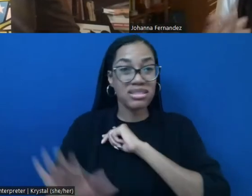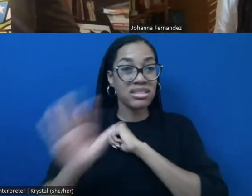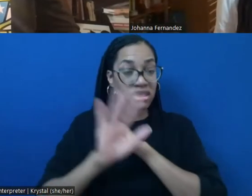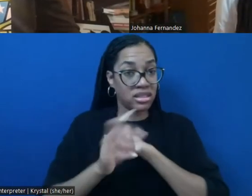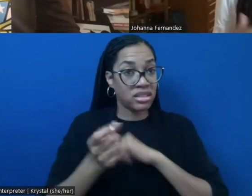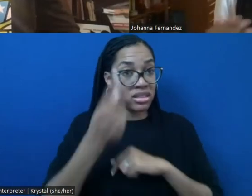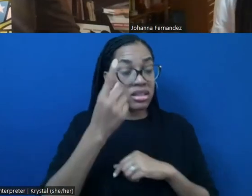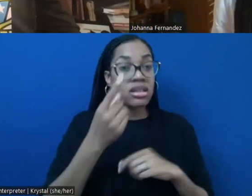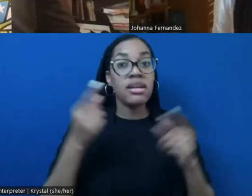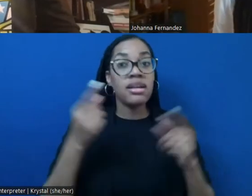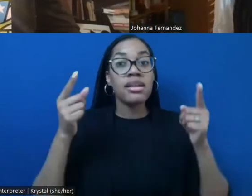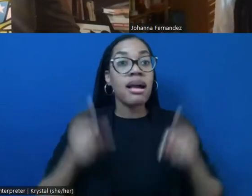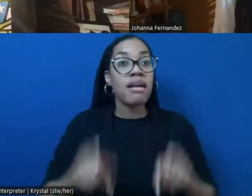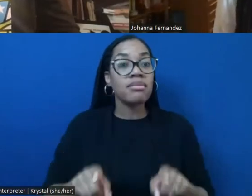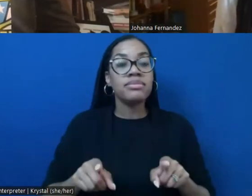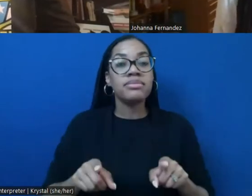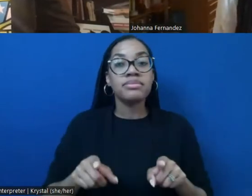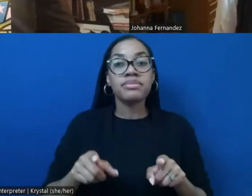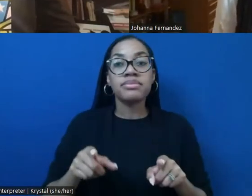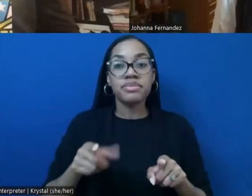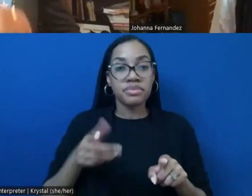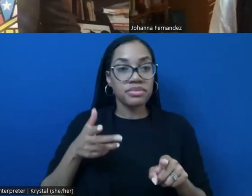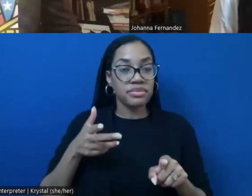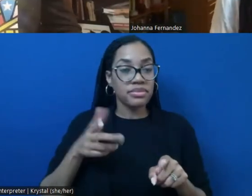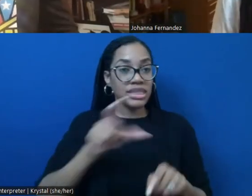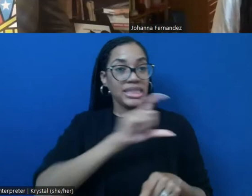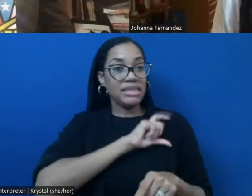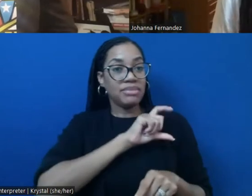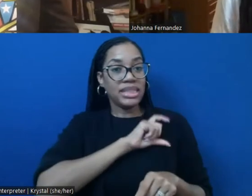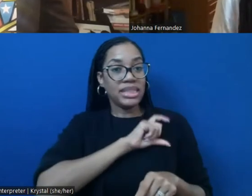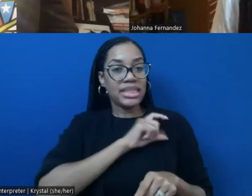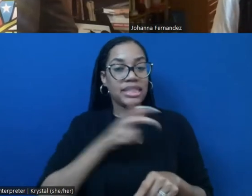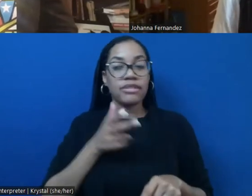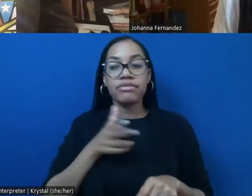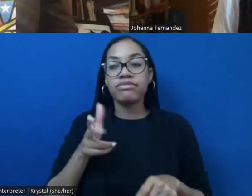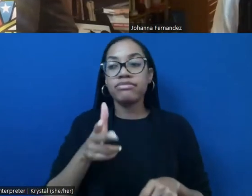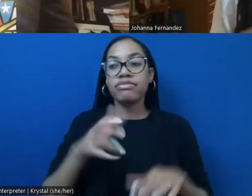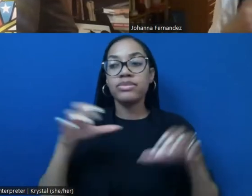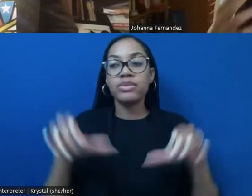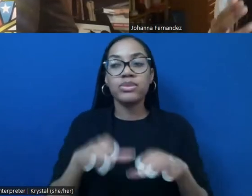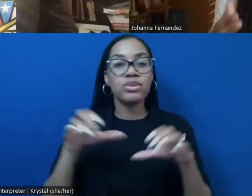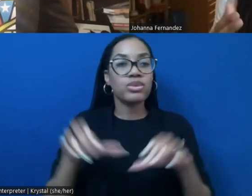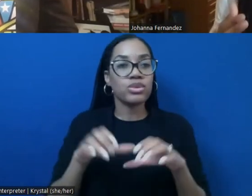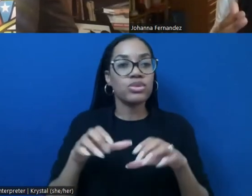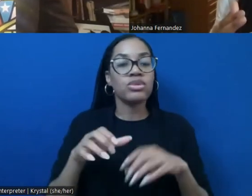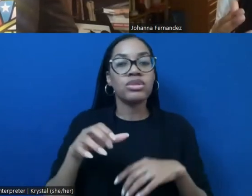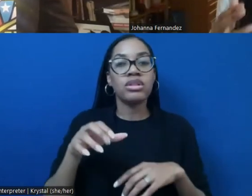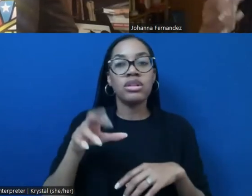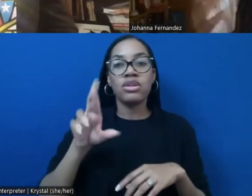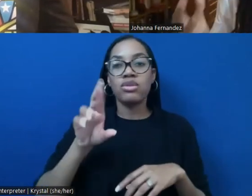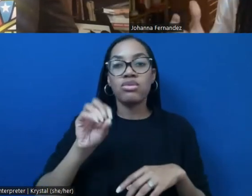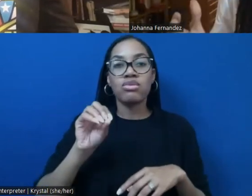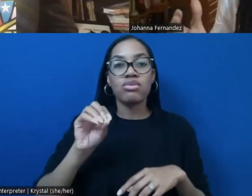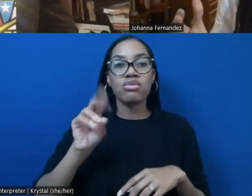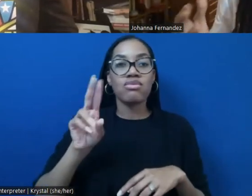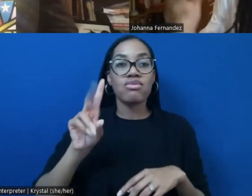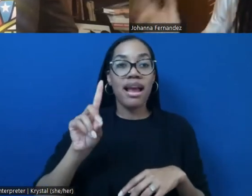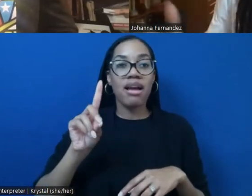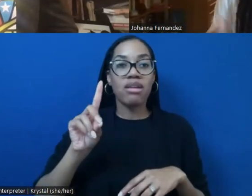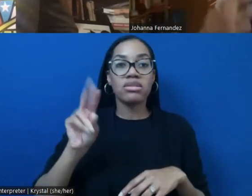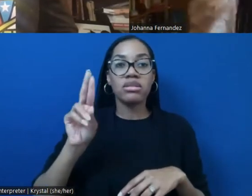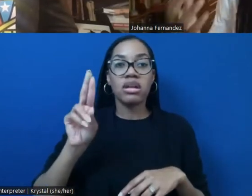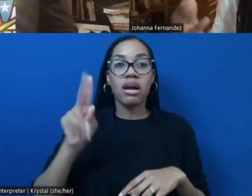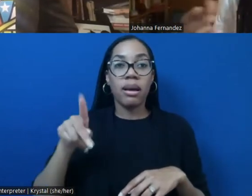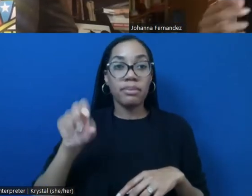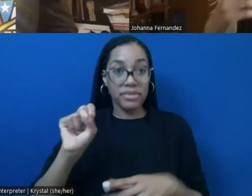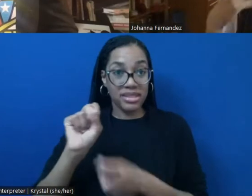in the streets who are involved in the urban rebellions and who are not. Among them, migrants are